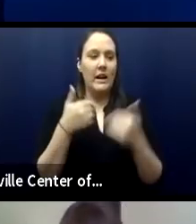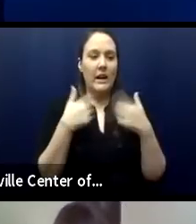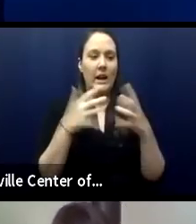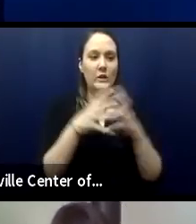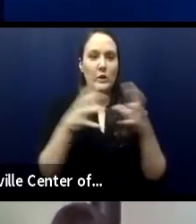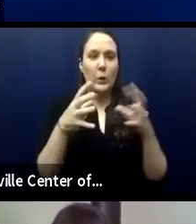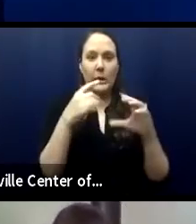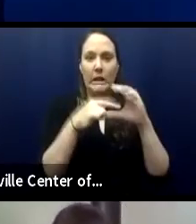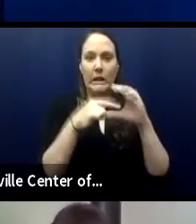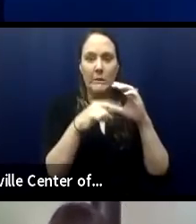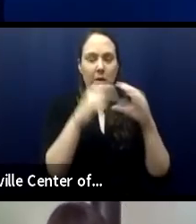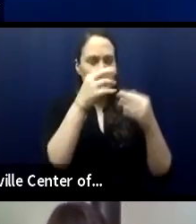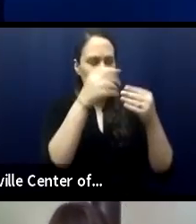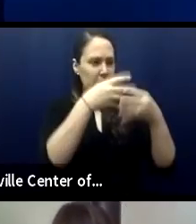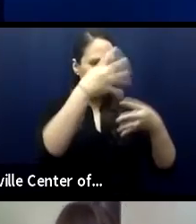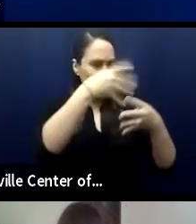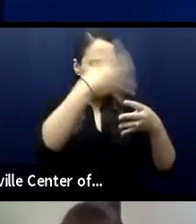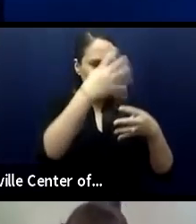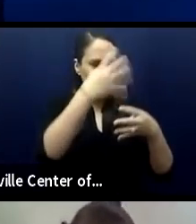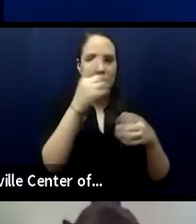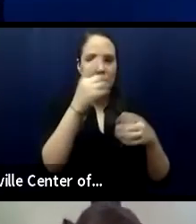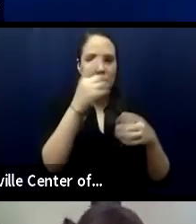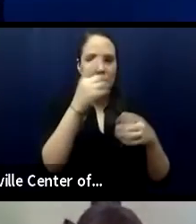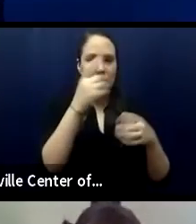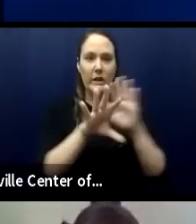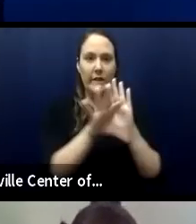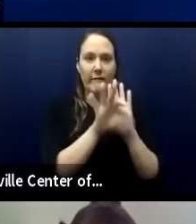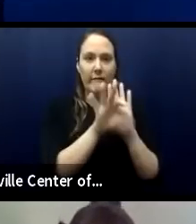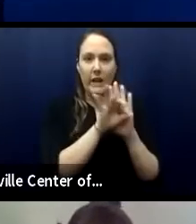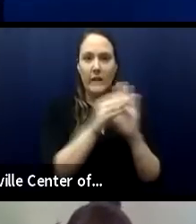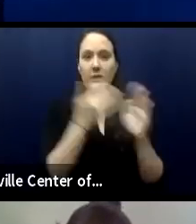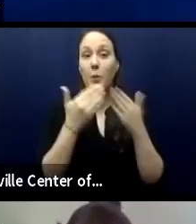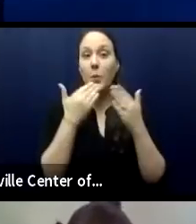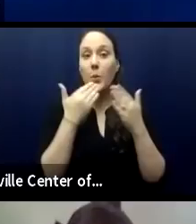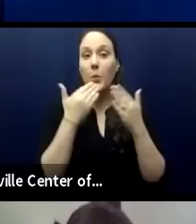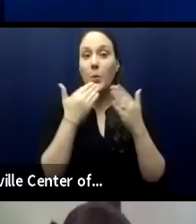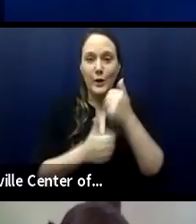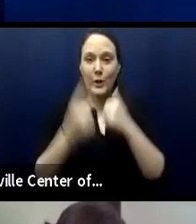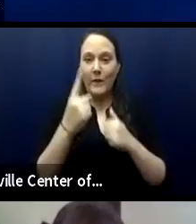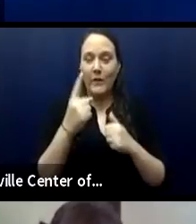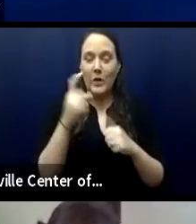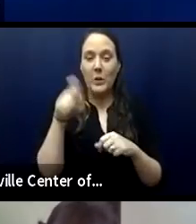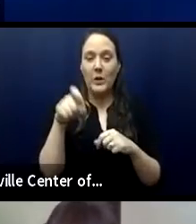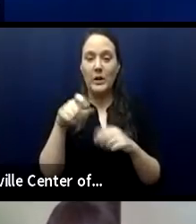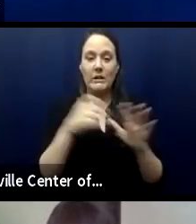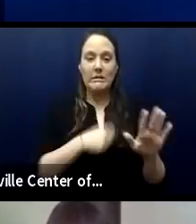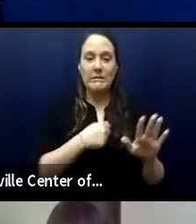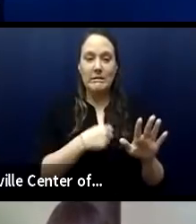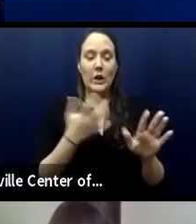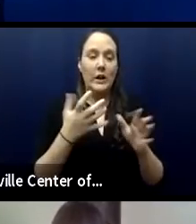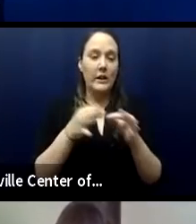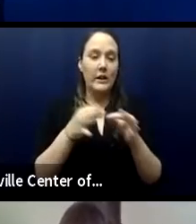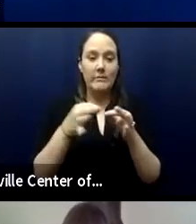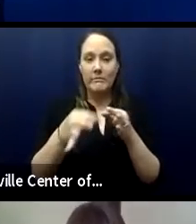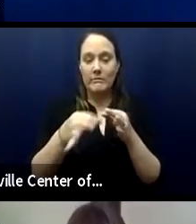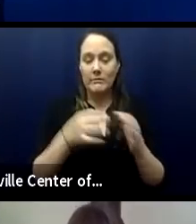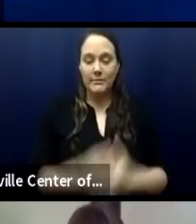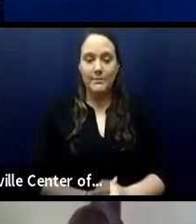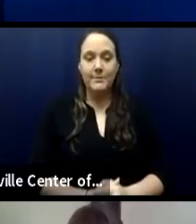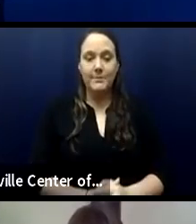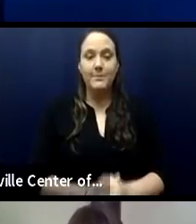invitation together. So we're here. Thanks, everybody. So It's we a can few hear minutes you. after 5. Sorry for the slight delay there.